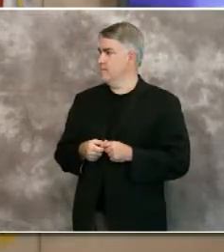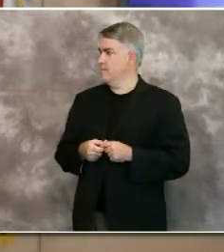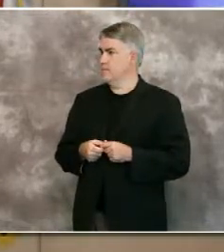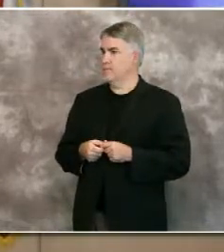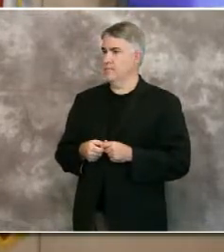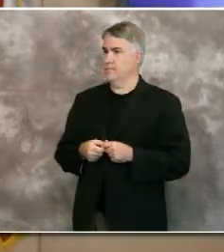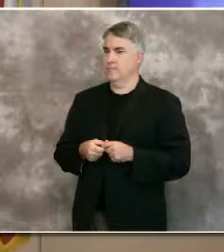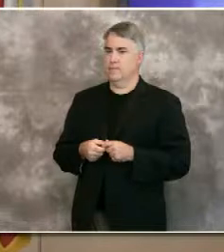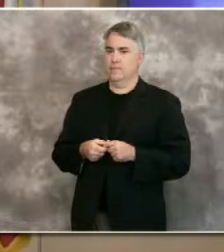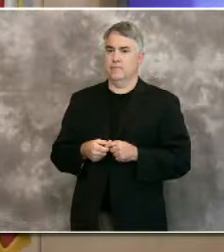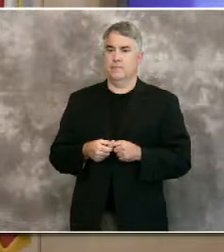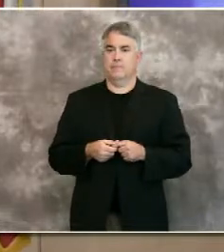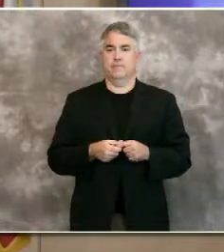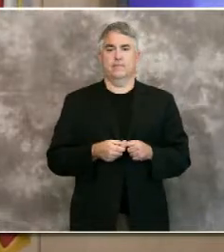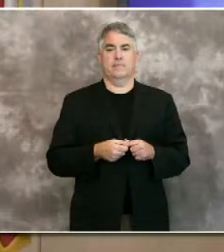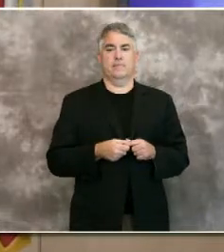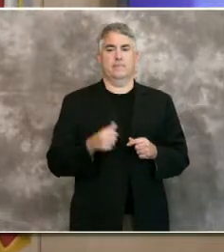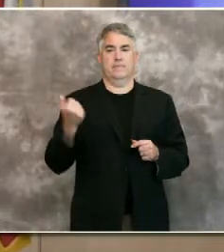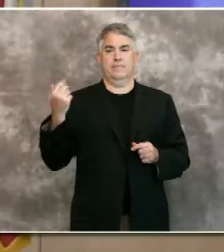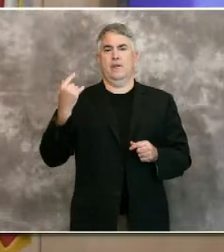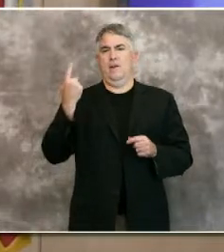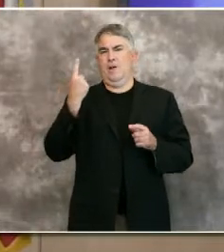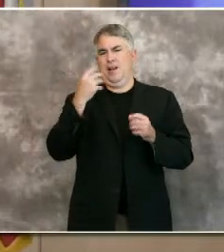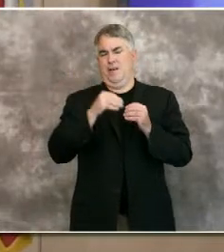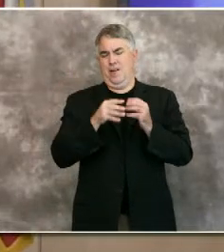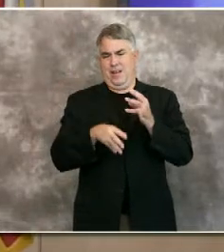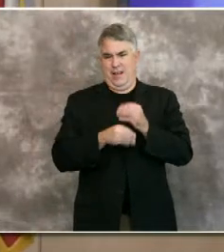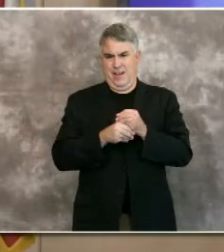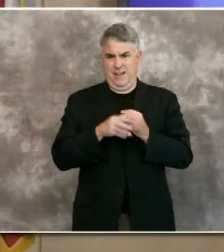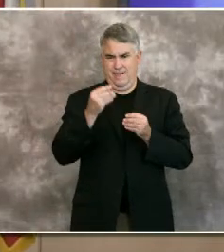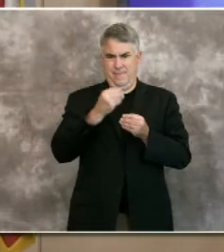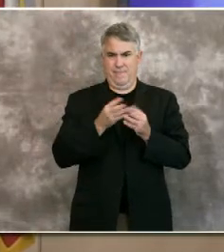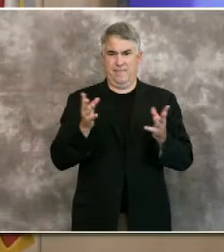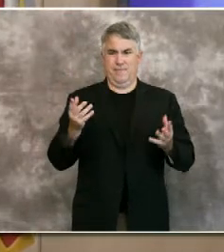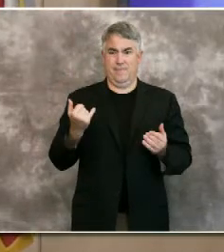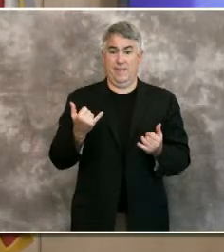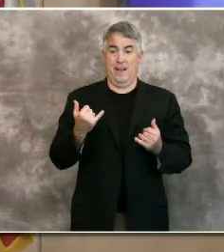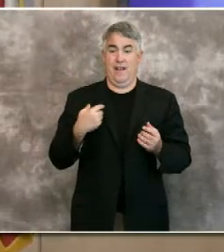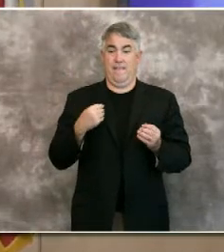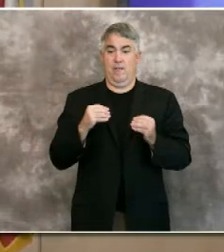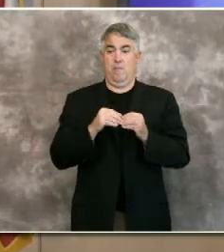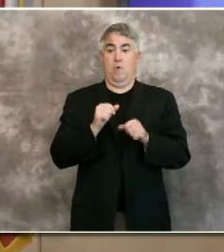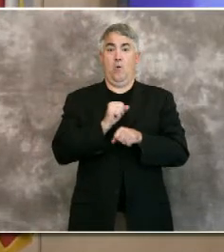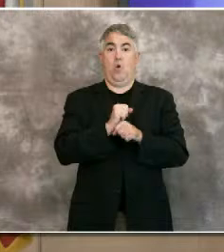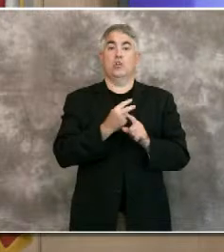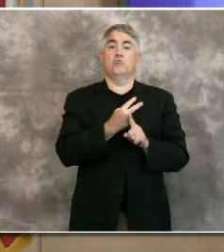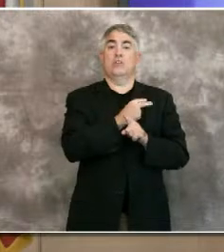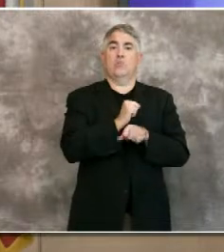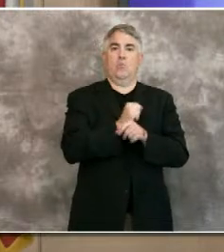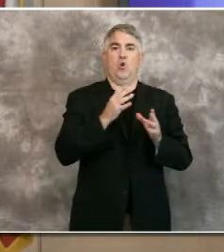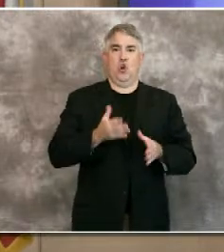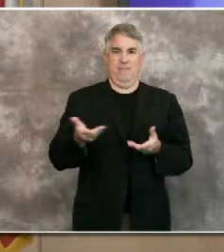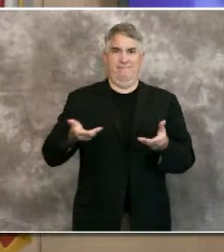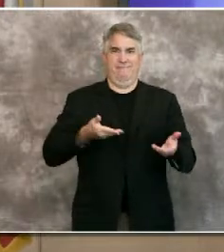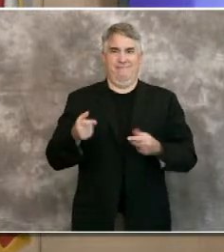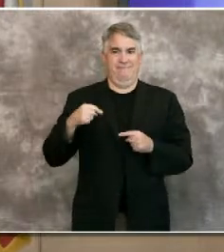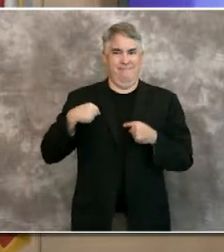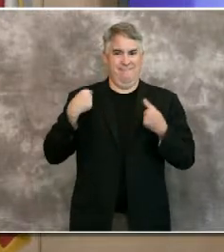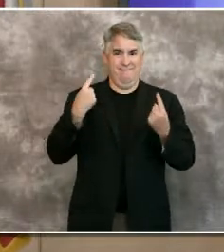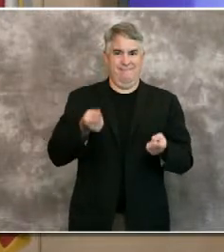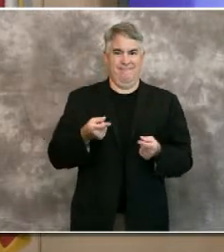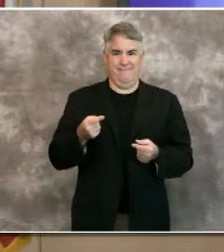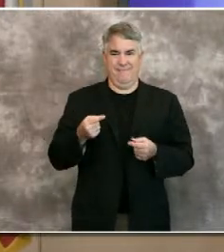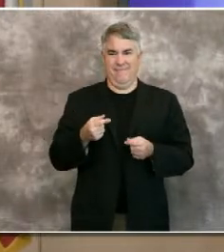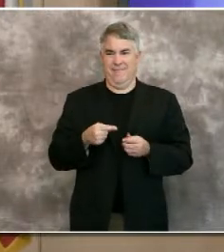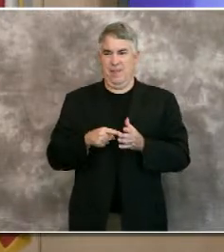Carlos, I would just add to that, we have a significantly larger workforce doing contact tracing now than we had at the early stages, which hopefully